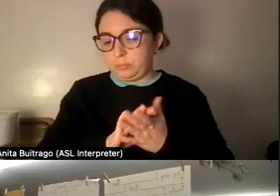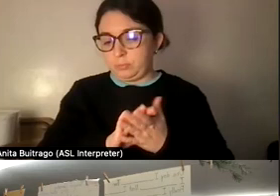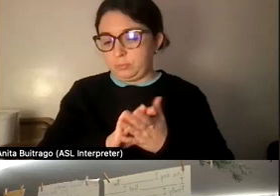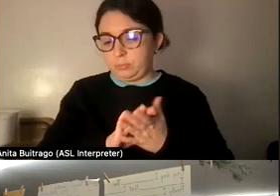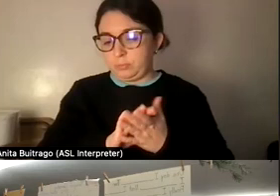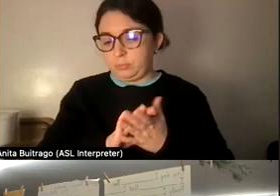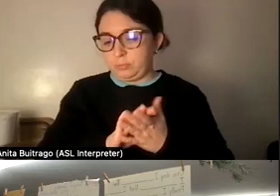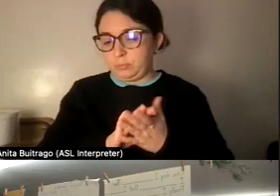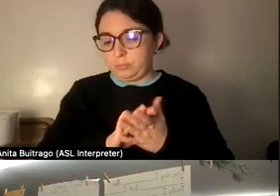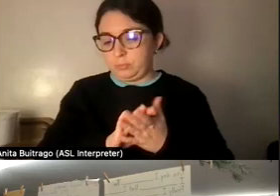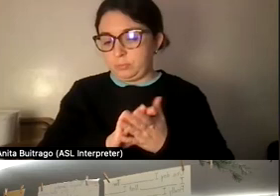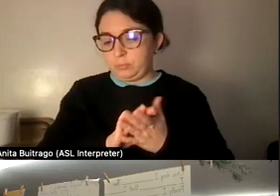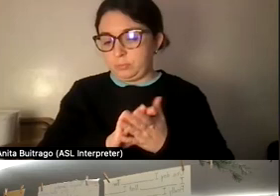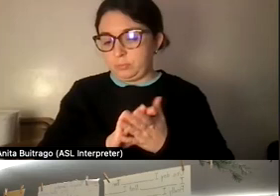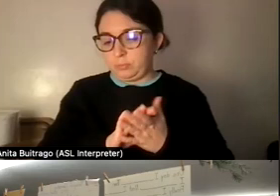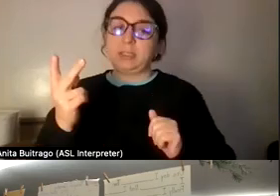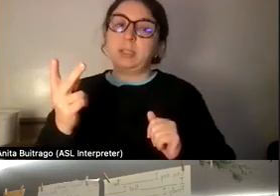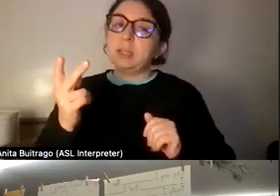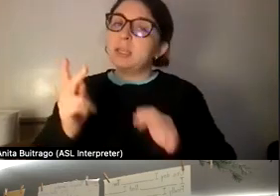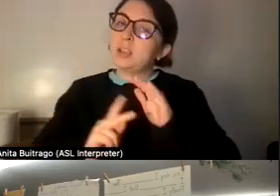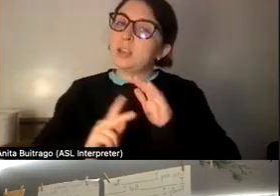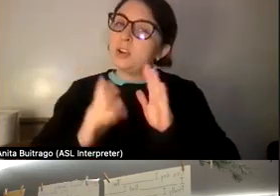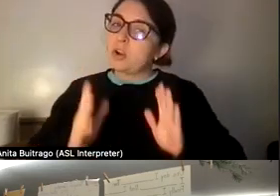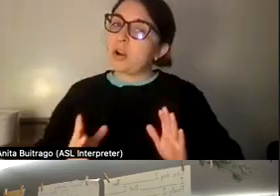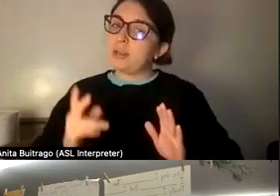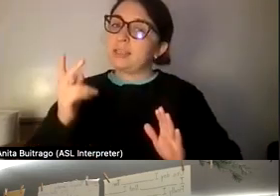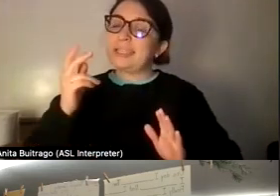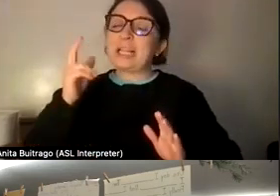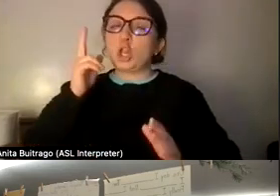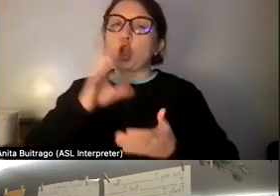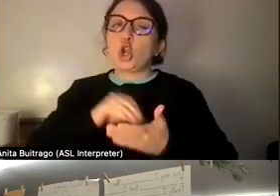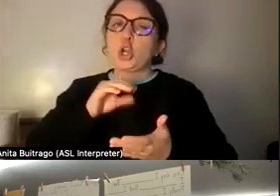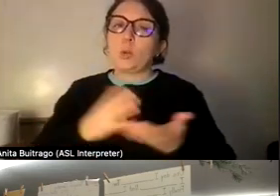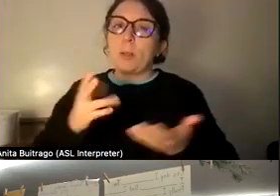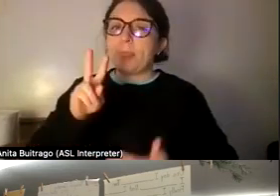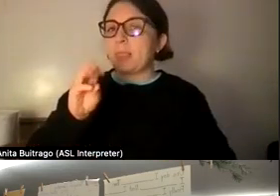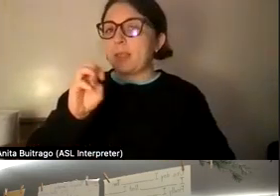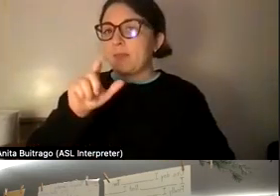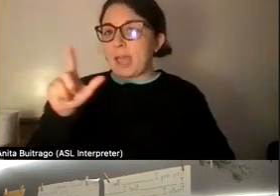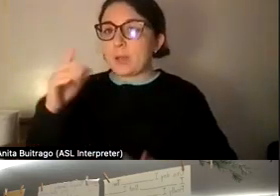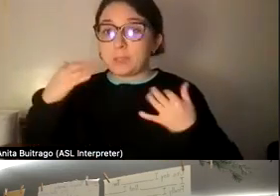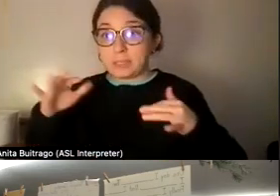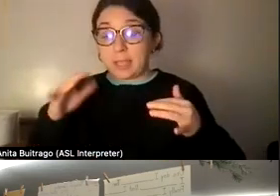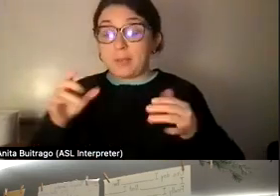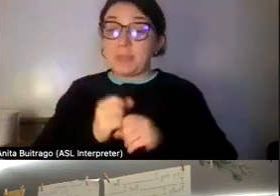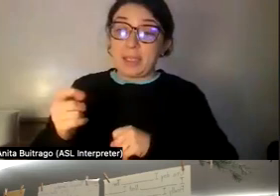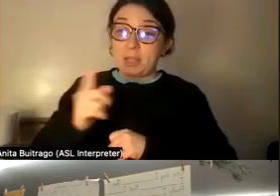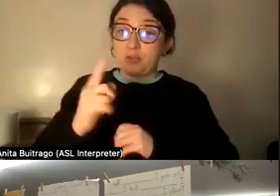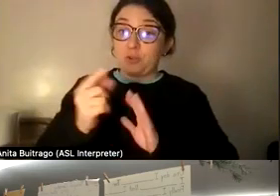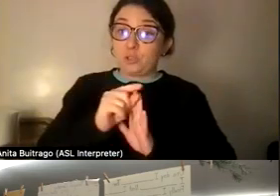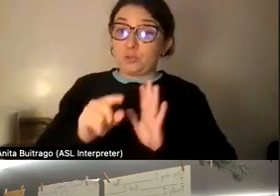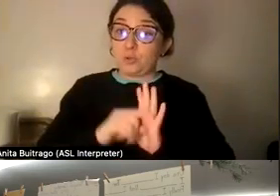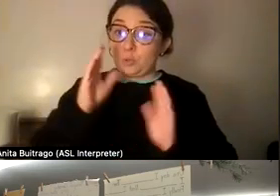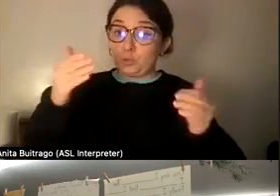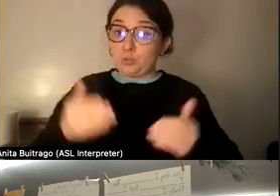only learning the vowel sounds in English in kindergarten. And next year, first grade will introduce the German vowel sounds. We're hoping